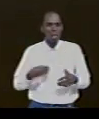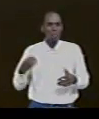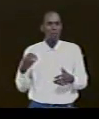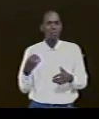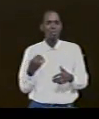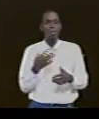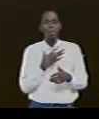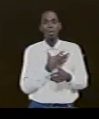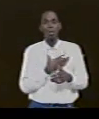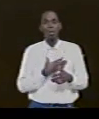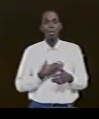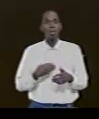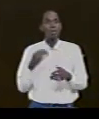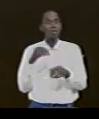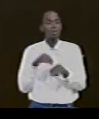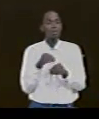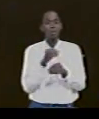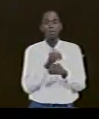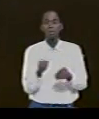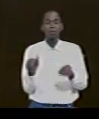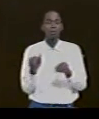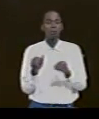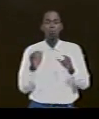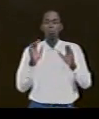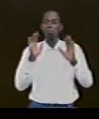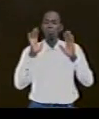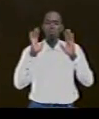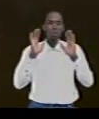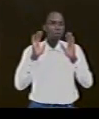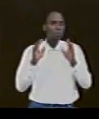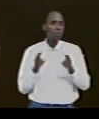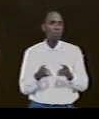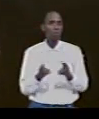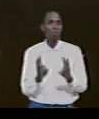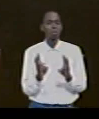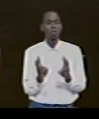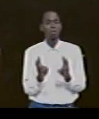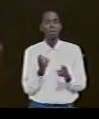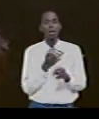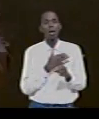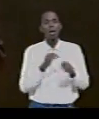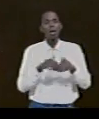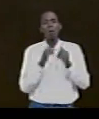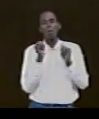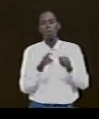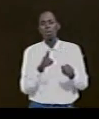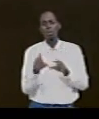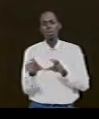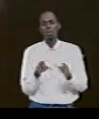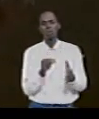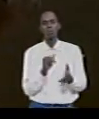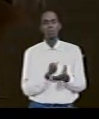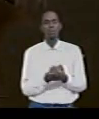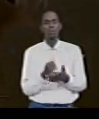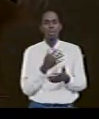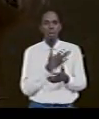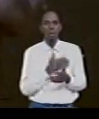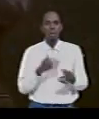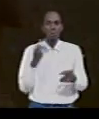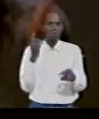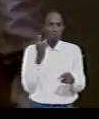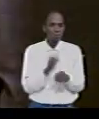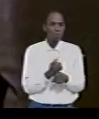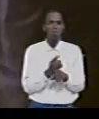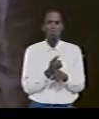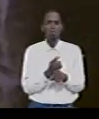a nice way, in such a good way? How could he do that and just throw it out like